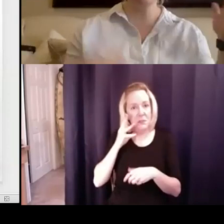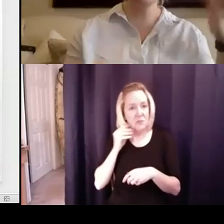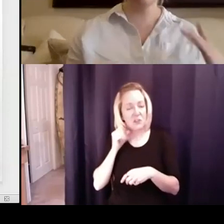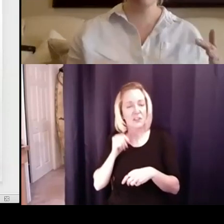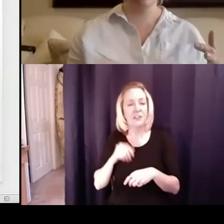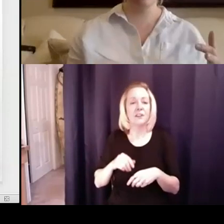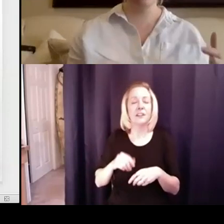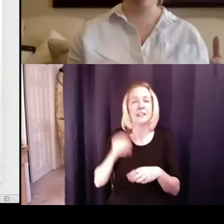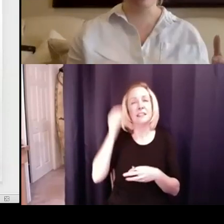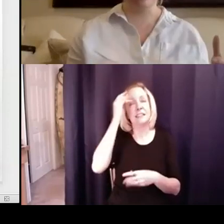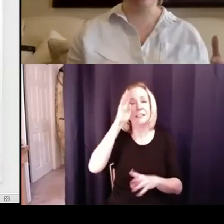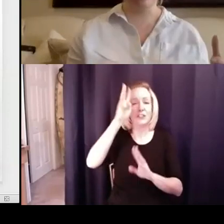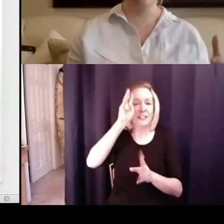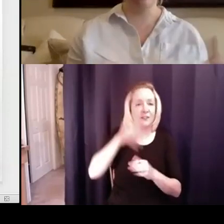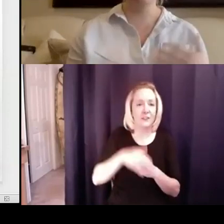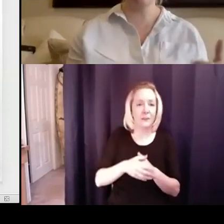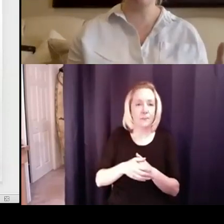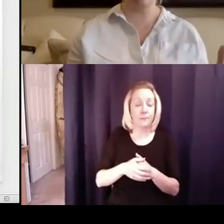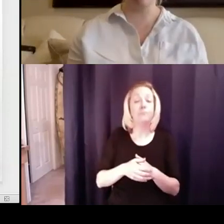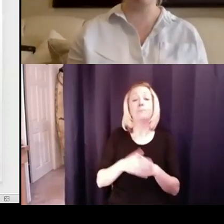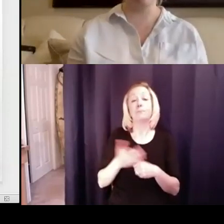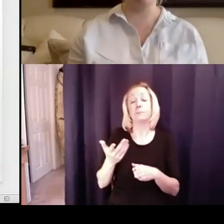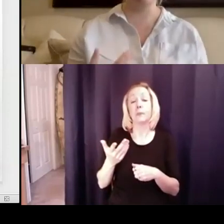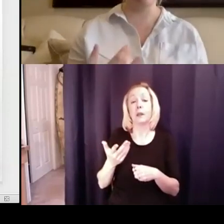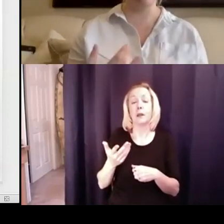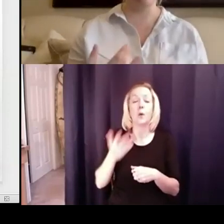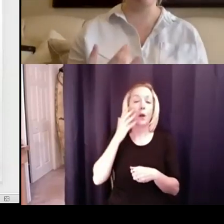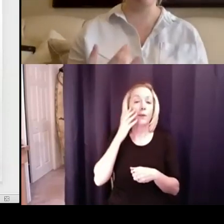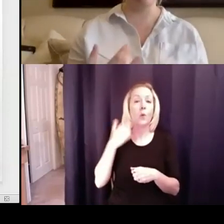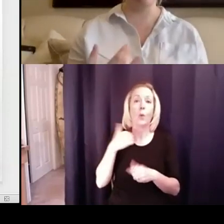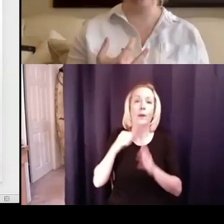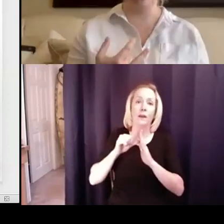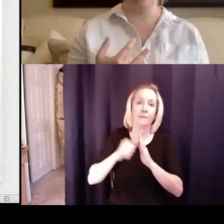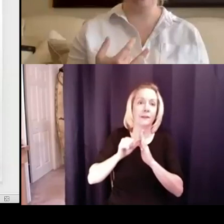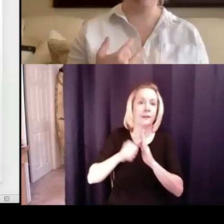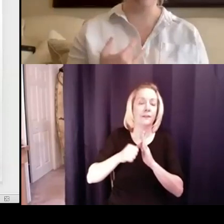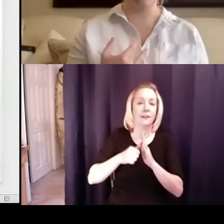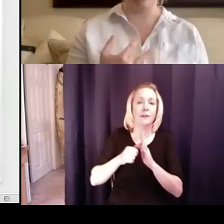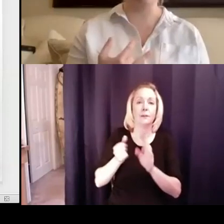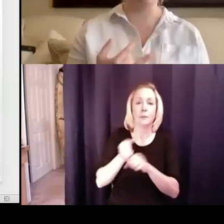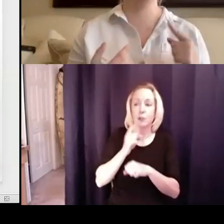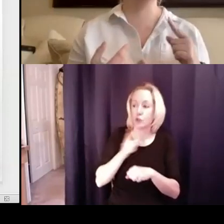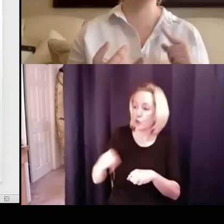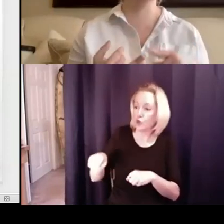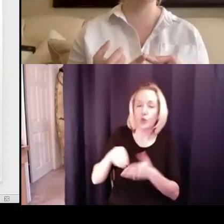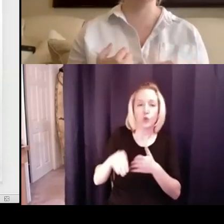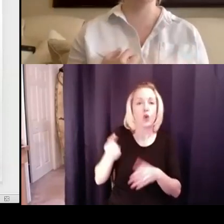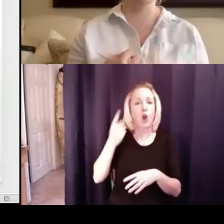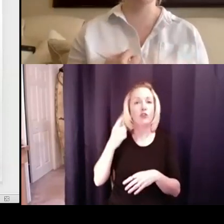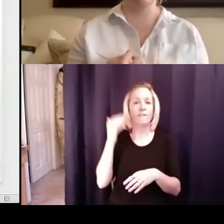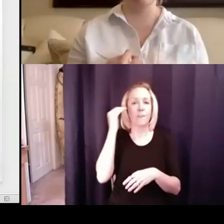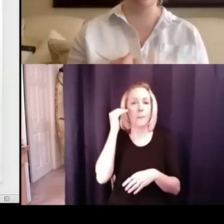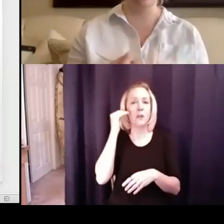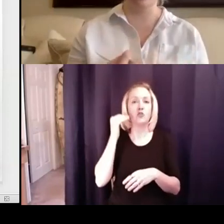just thinking about, especially, I know we talk a lot about helping them understand their familiar or their common objects, going